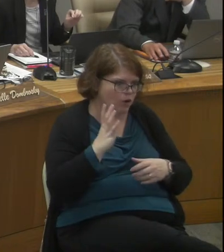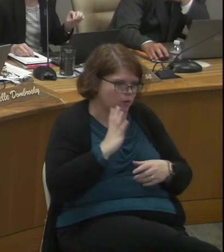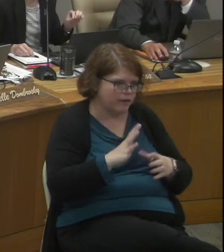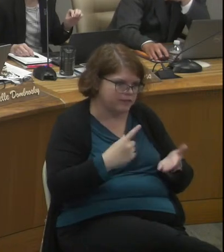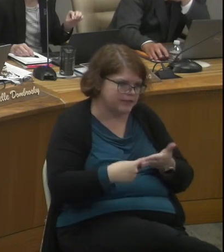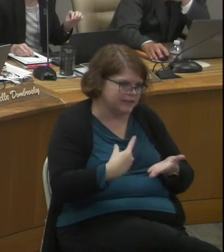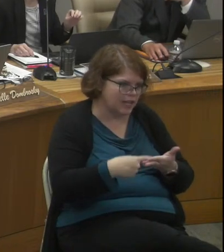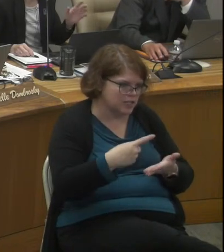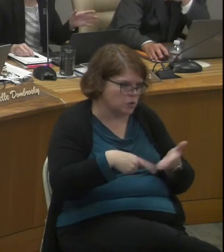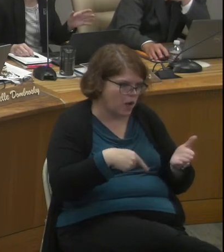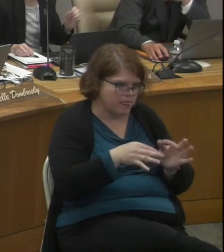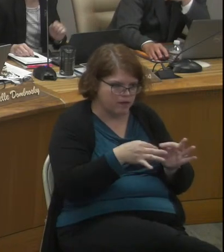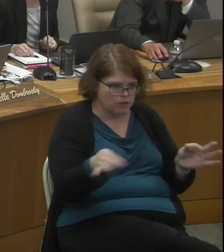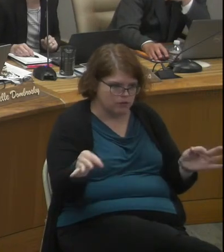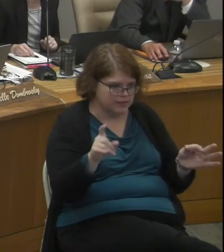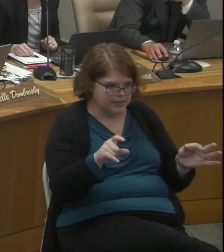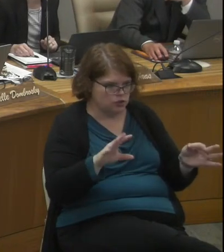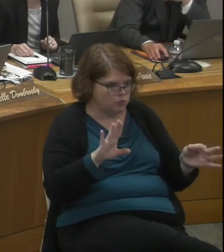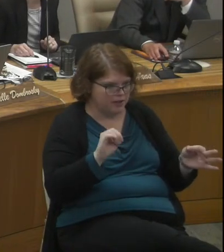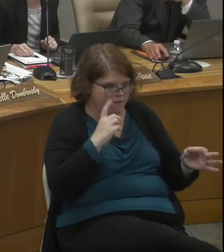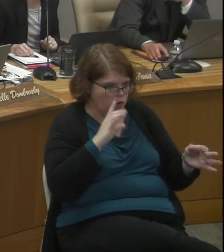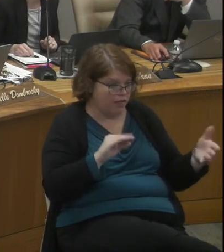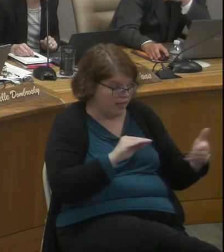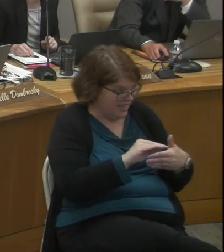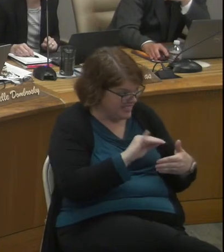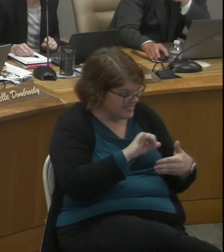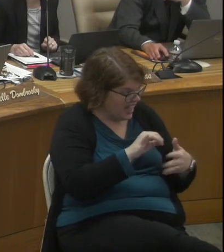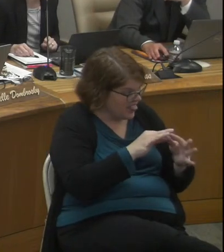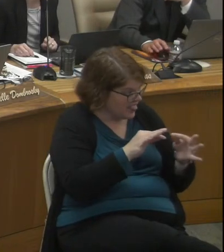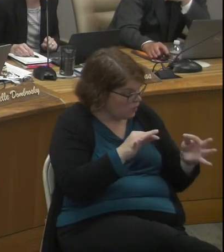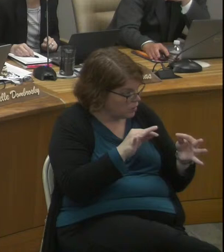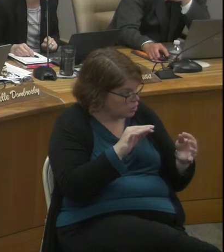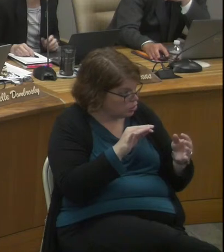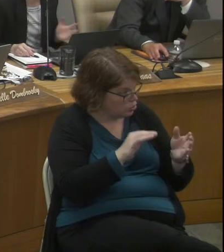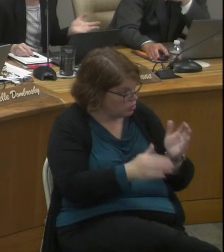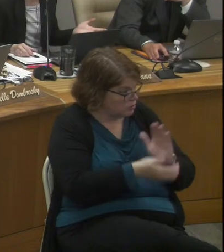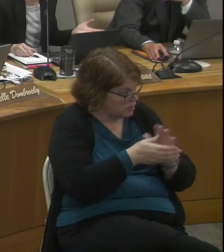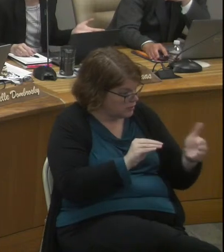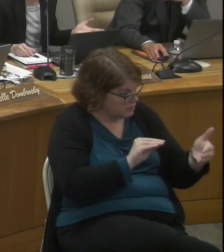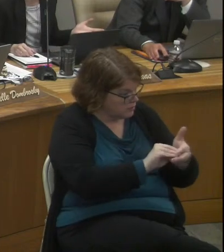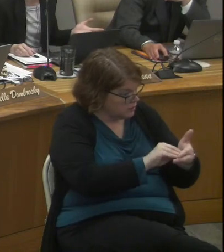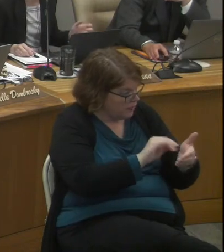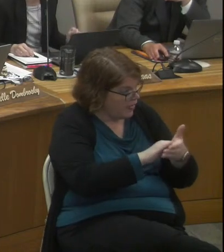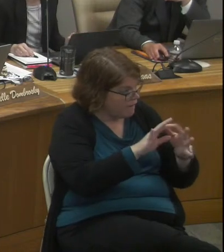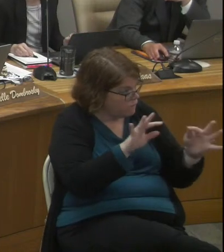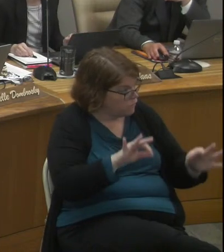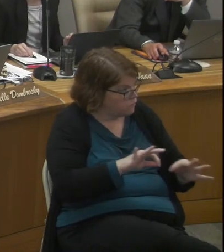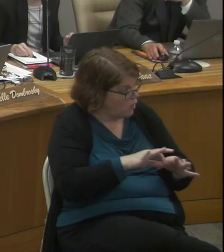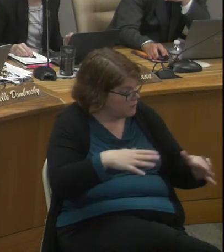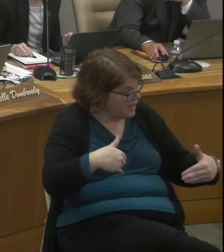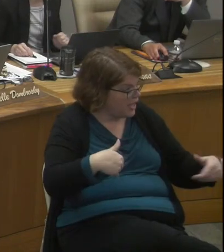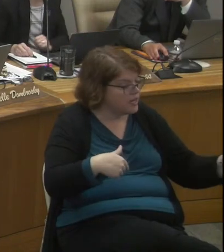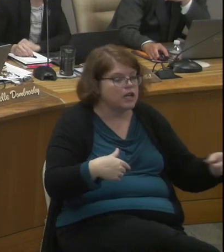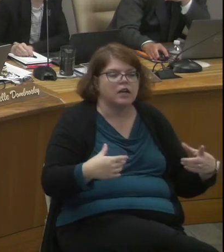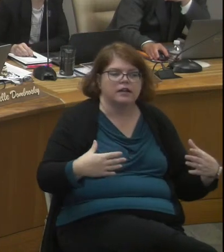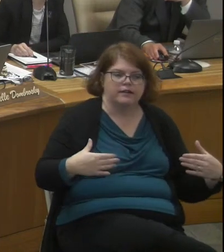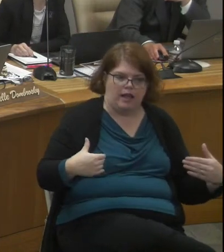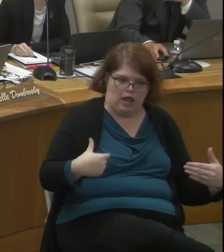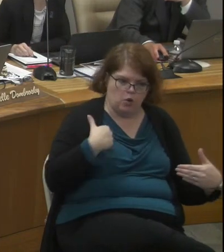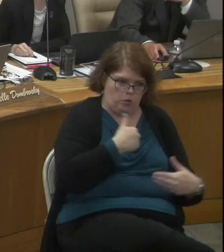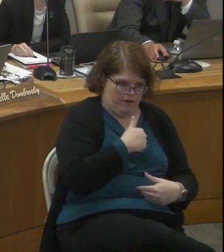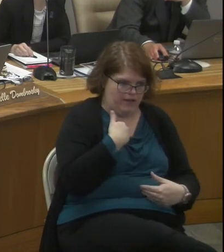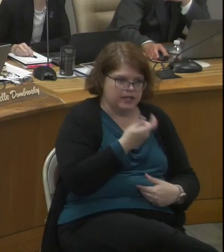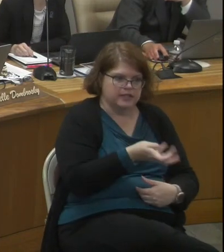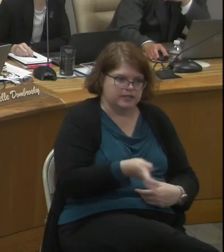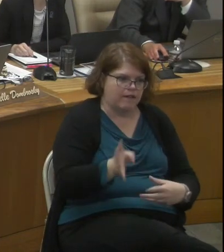the wording for that form needs to be but have you guys gotten that language amended to that form yet because it's a new school as Luanne alluded to we've had